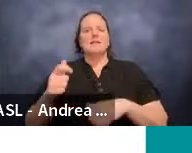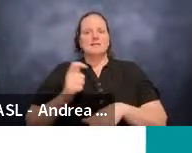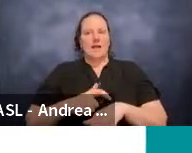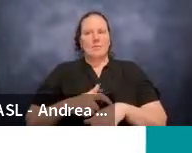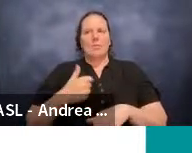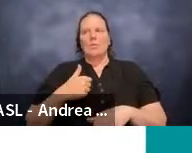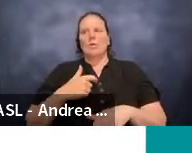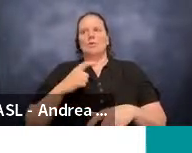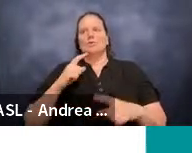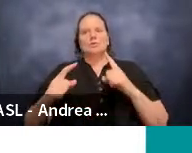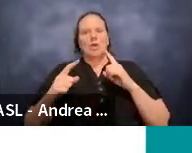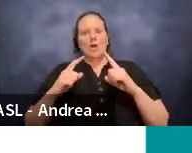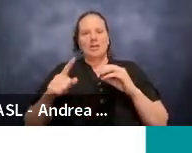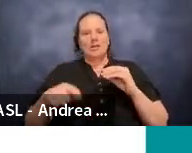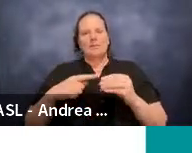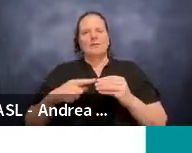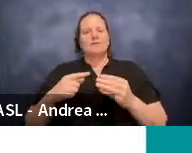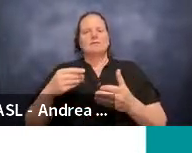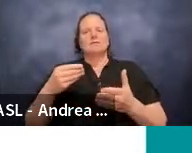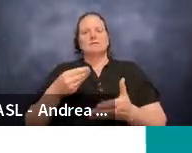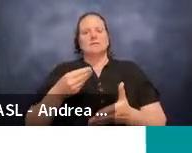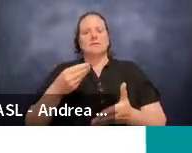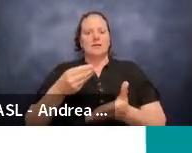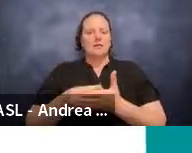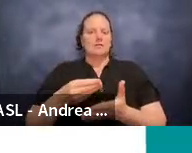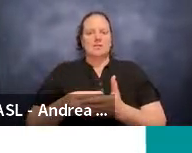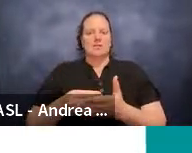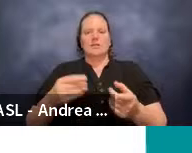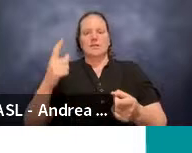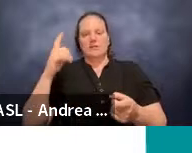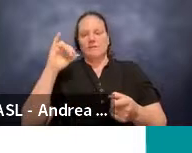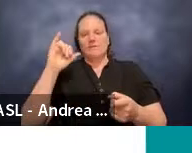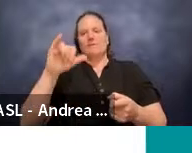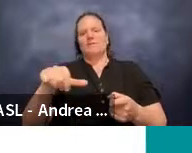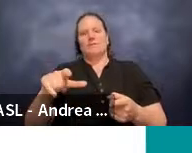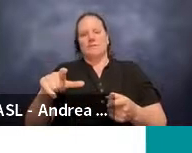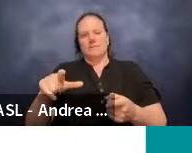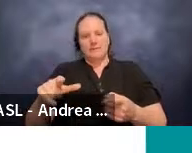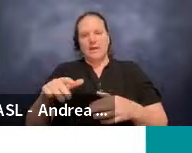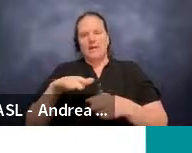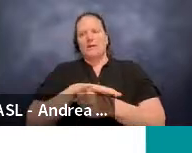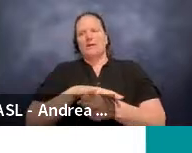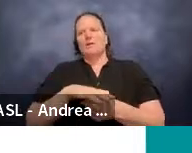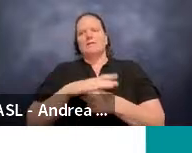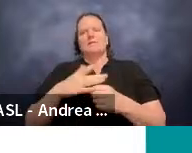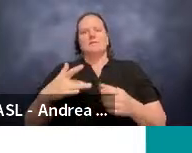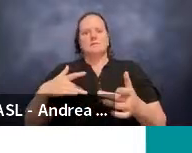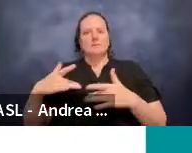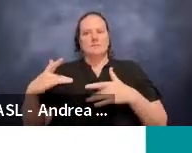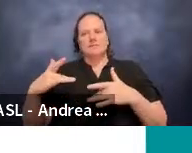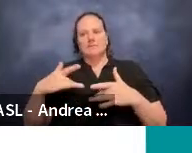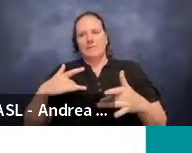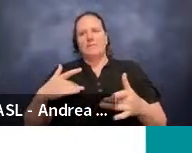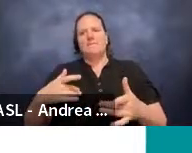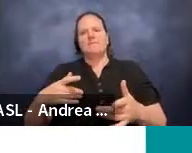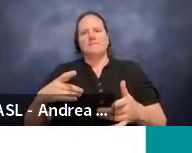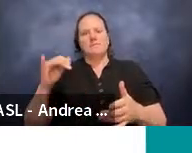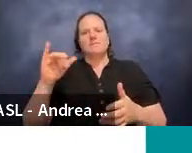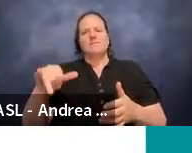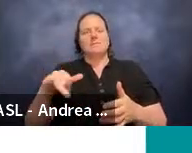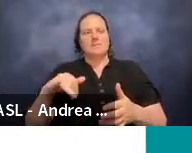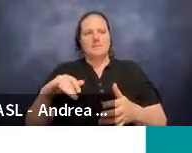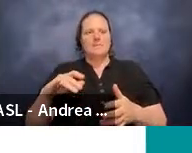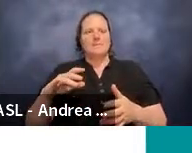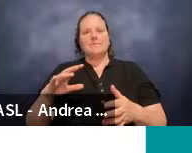about funding and an area of concern that most of us know nothing about, it's really a